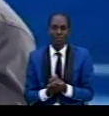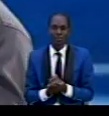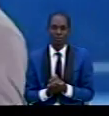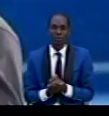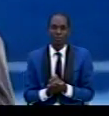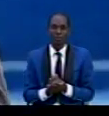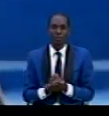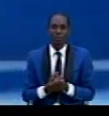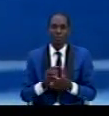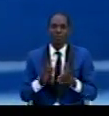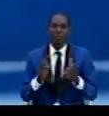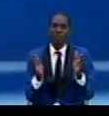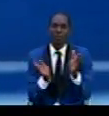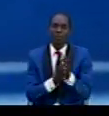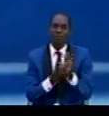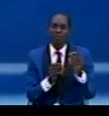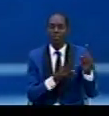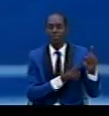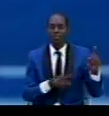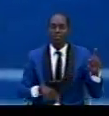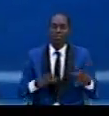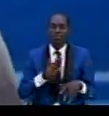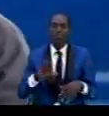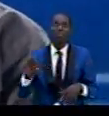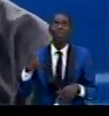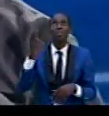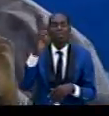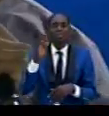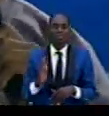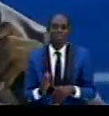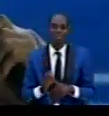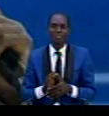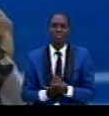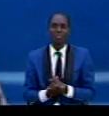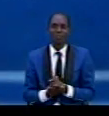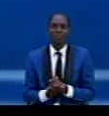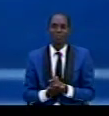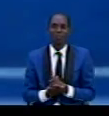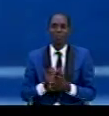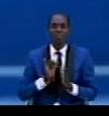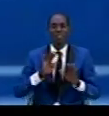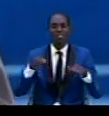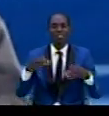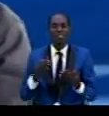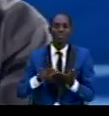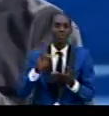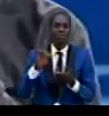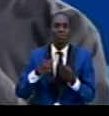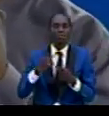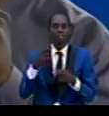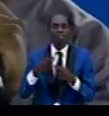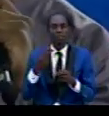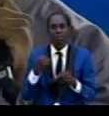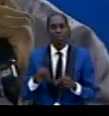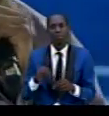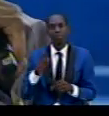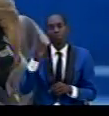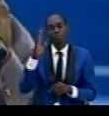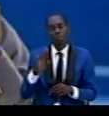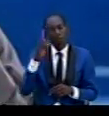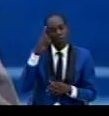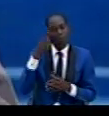Praise the Lord, children of God! I give glory to the name of God for what God did in my